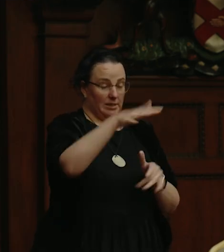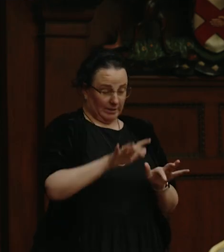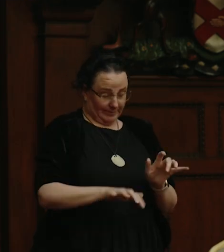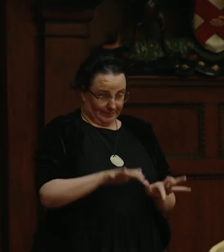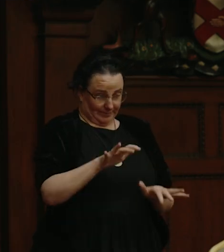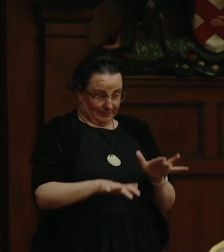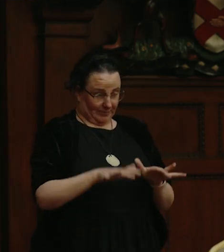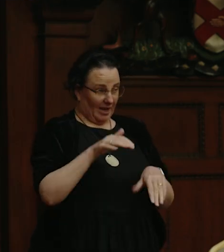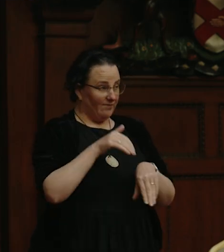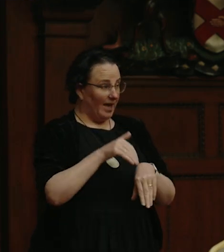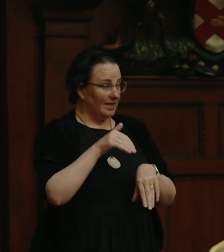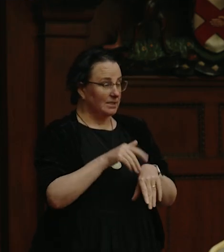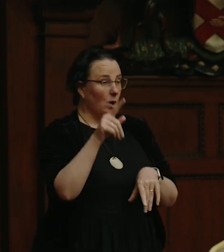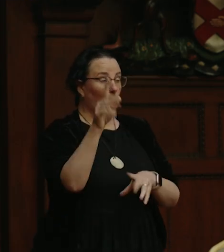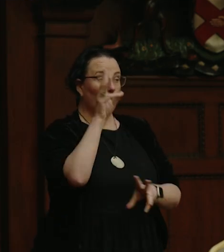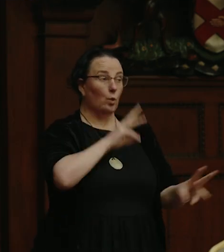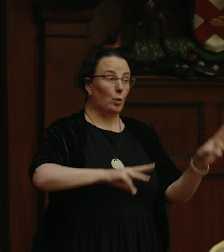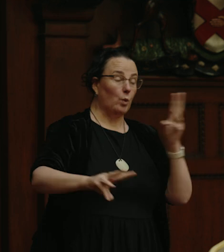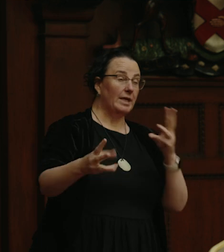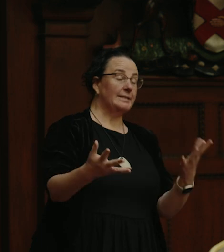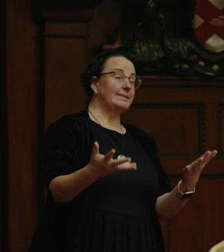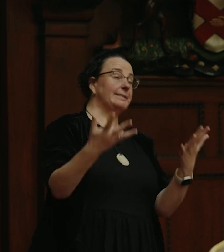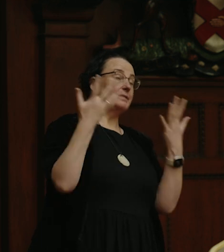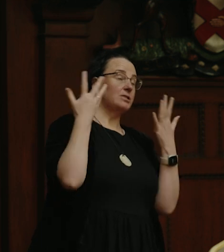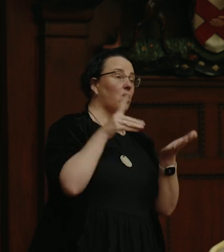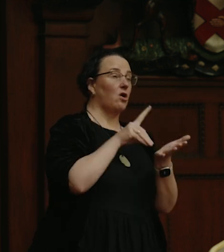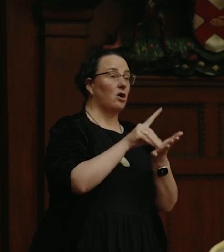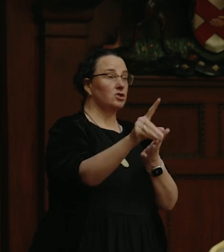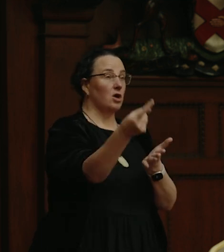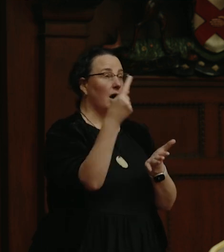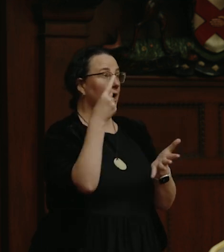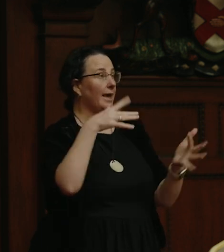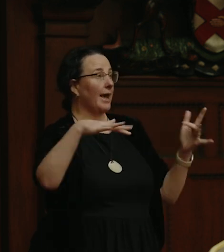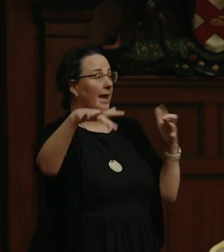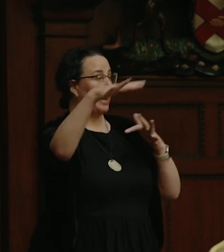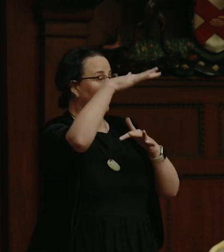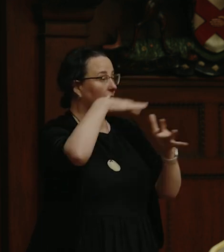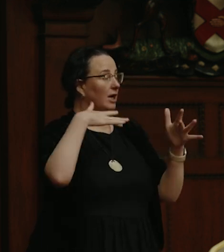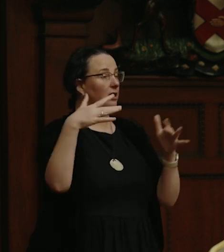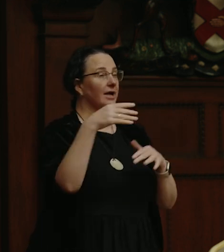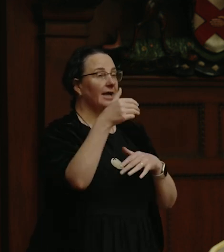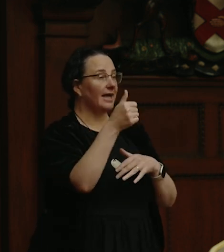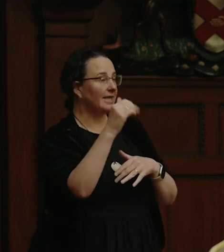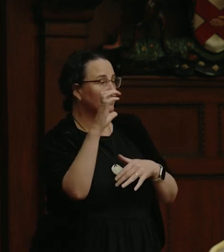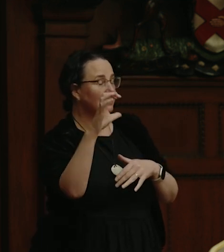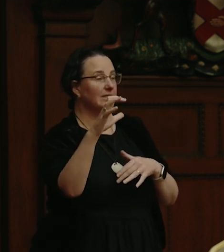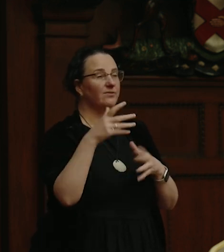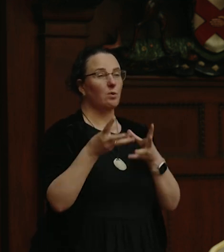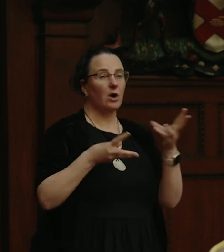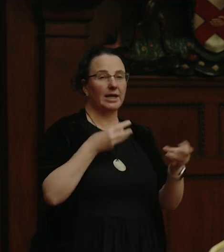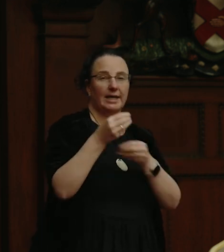are worse in wind, in air conditioning, dry air, or cold weather, and especially people who are working in communal